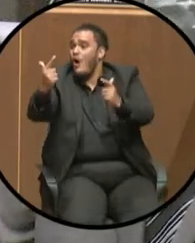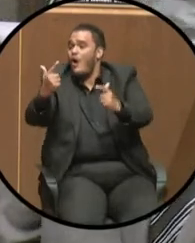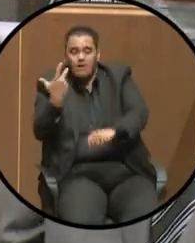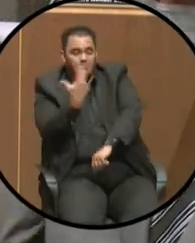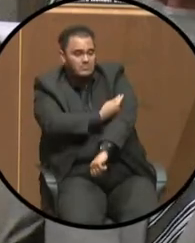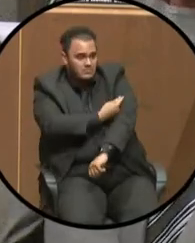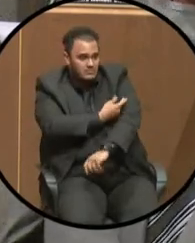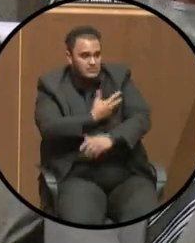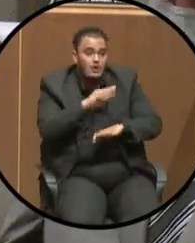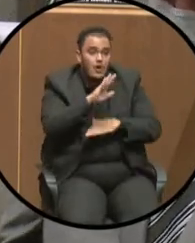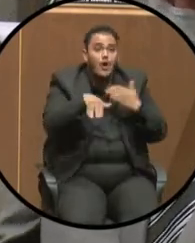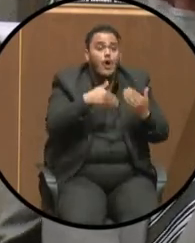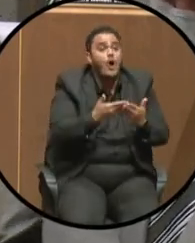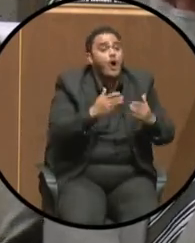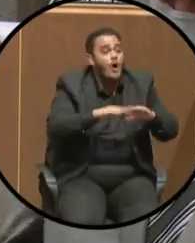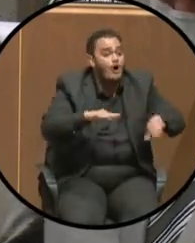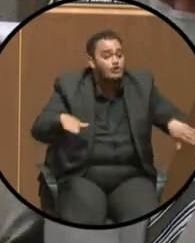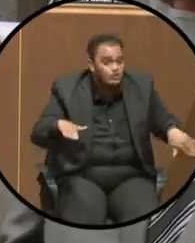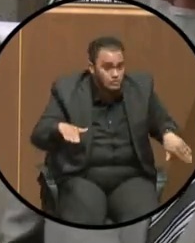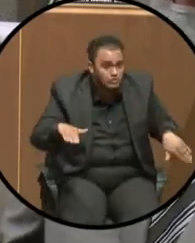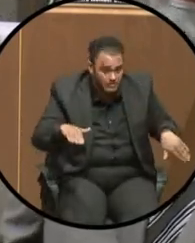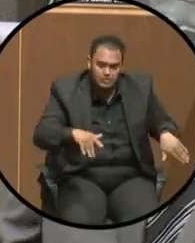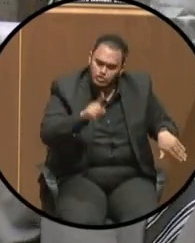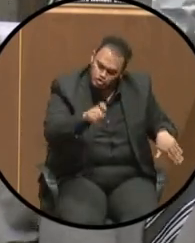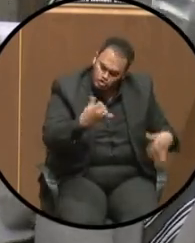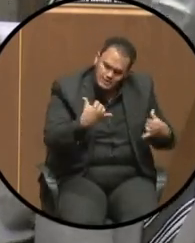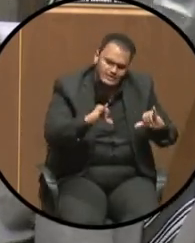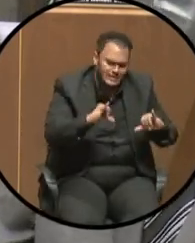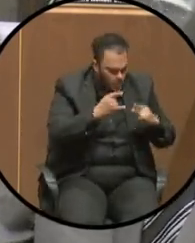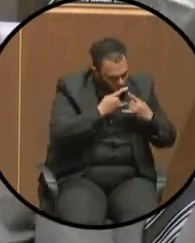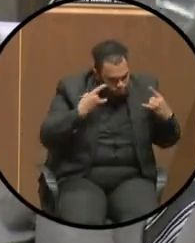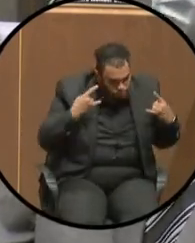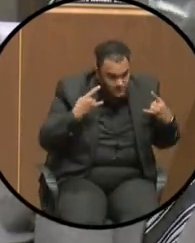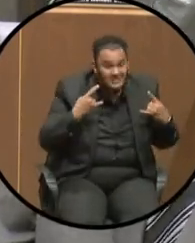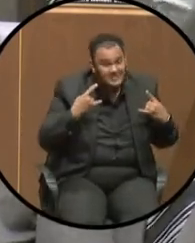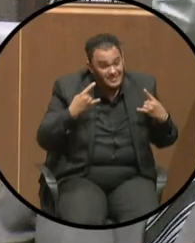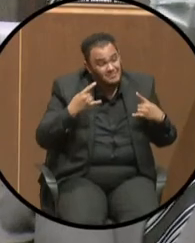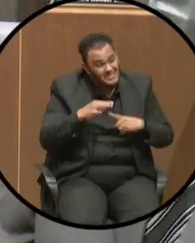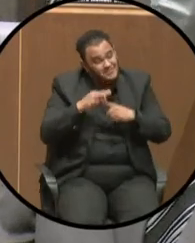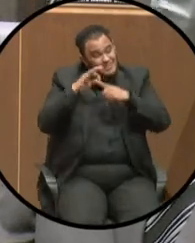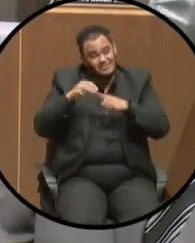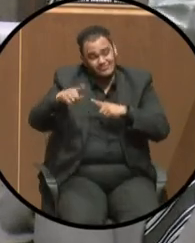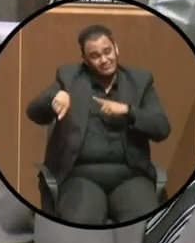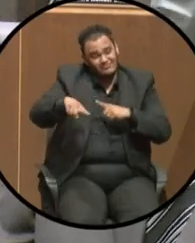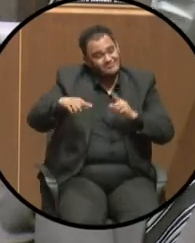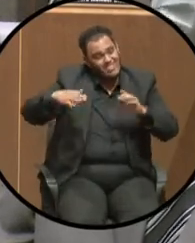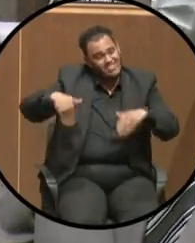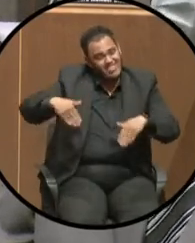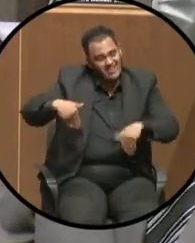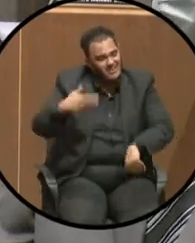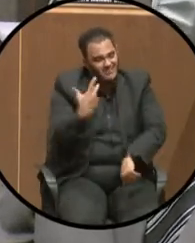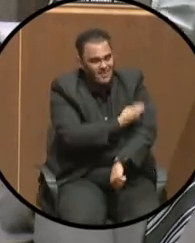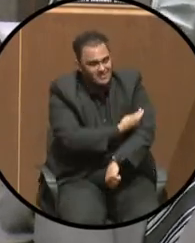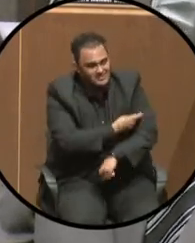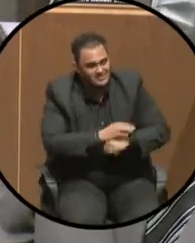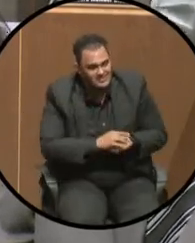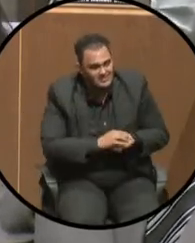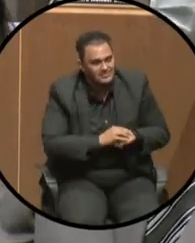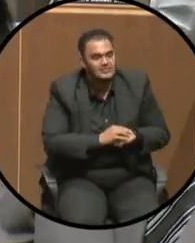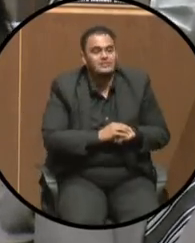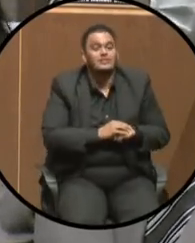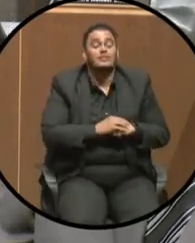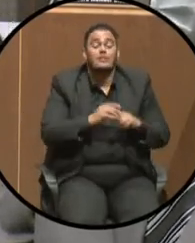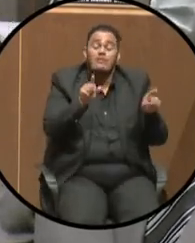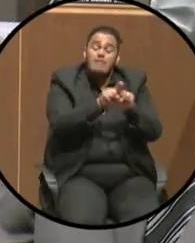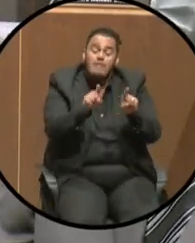remain mandatory for all children, but especially for those who have not yet had an opportunity to be fully vaccinated. Additionally,